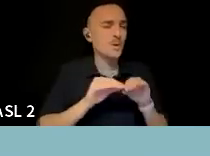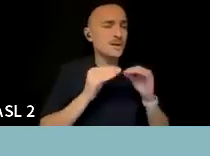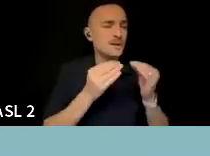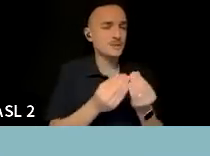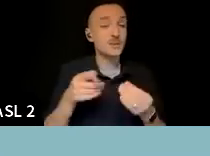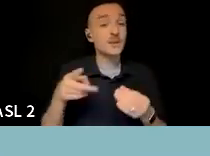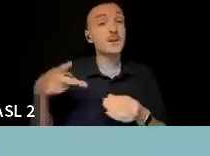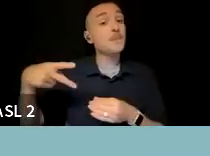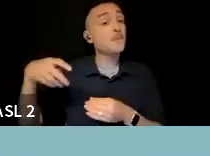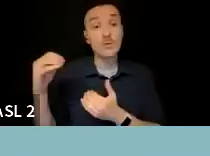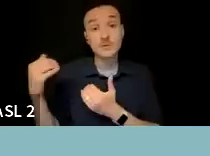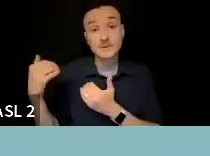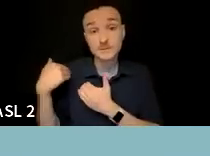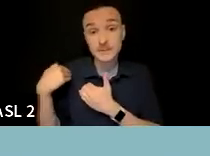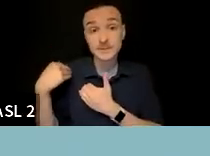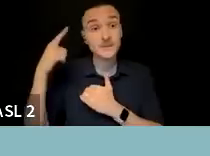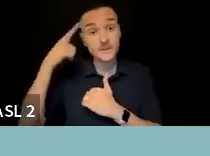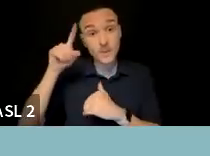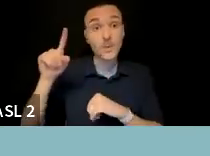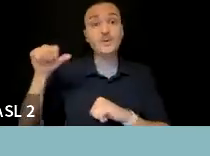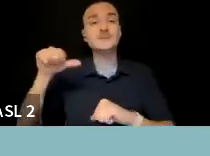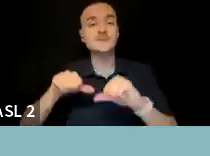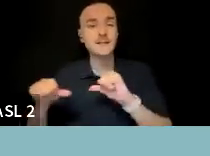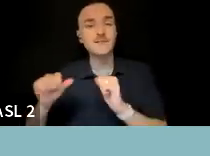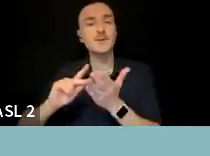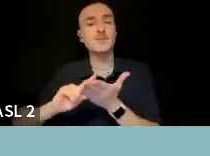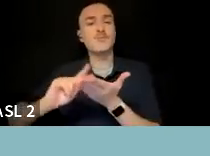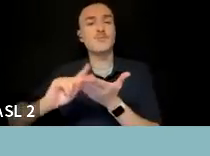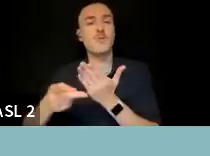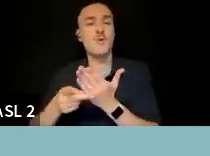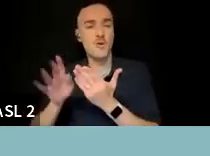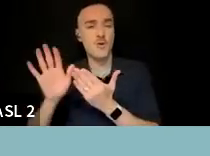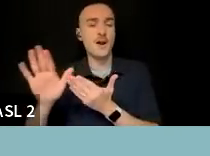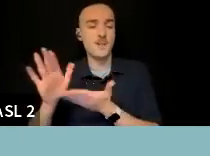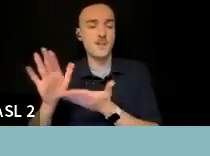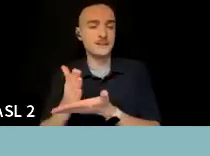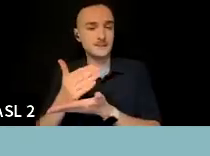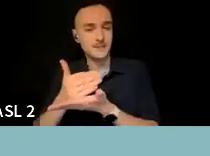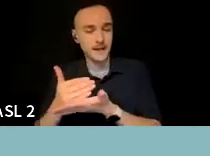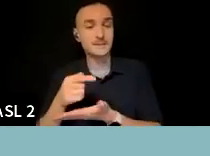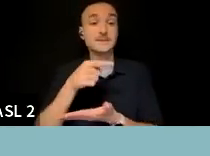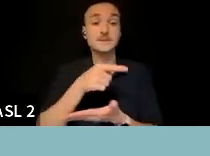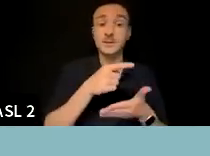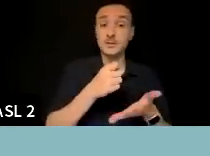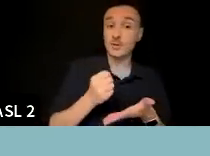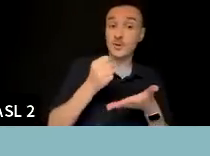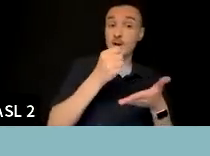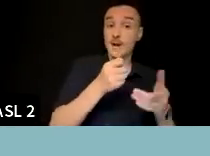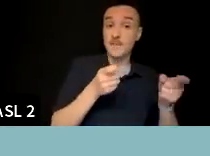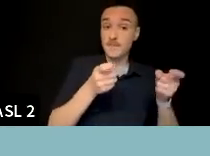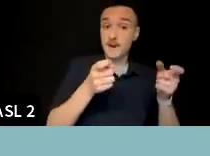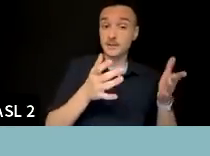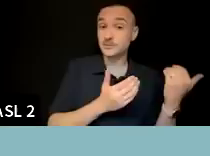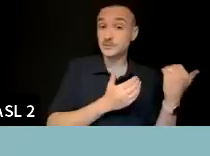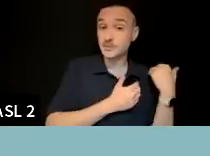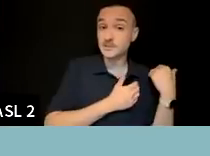programmatic aspects of a project, and the grants management officer handles the business and administrative aspects of the award.